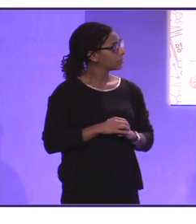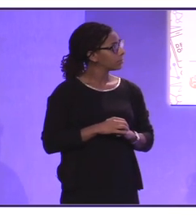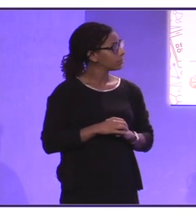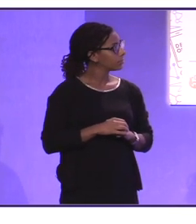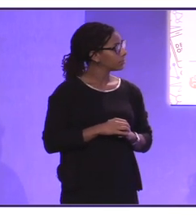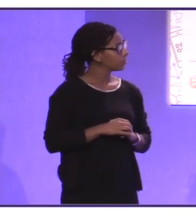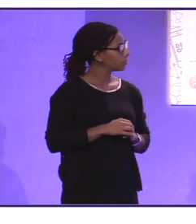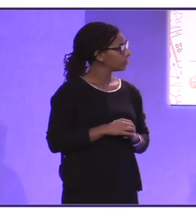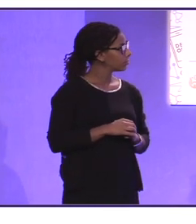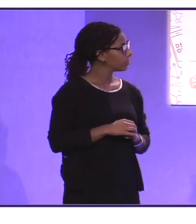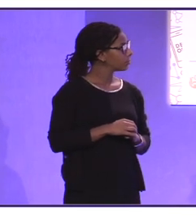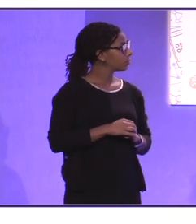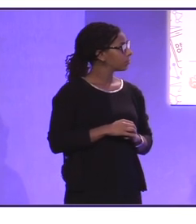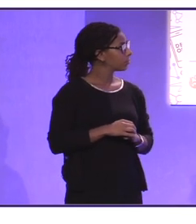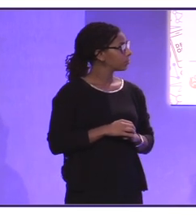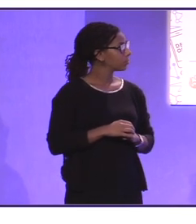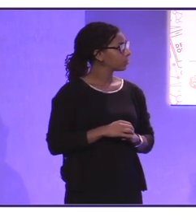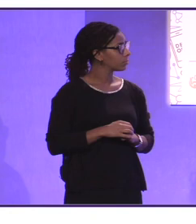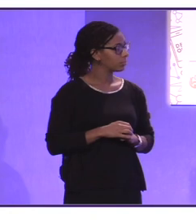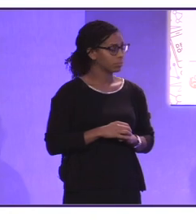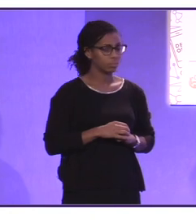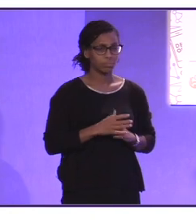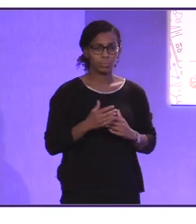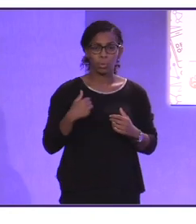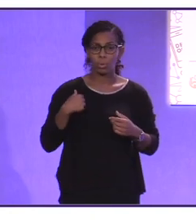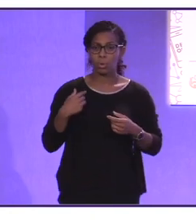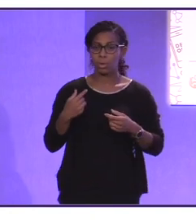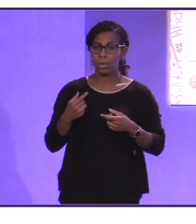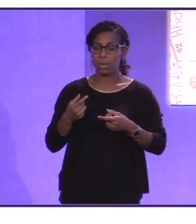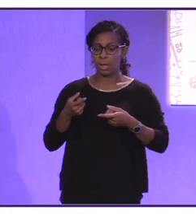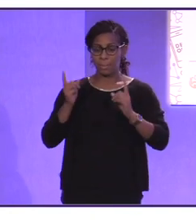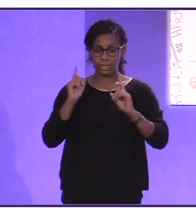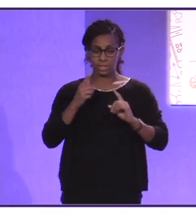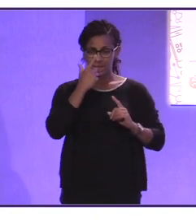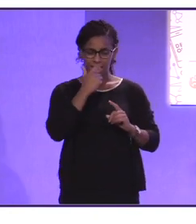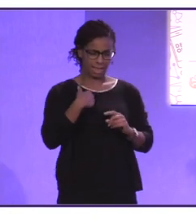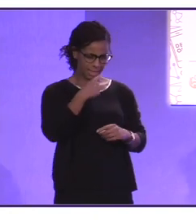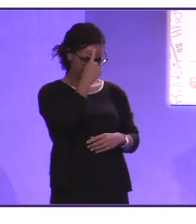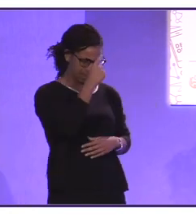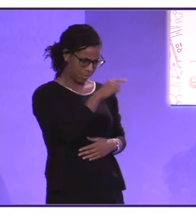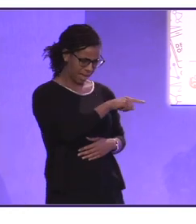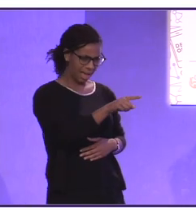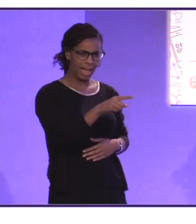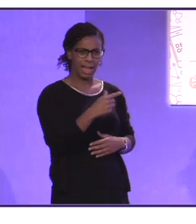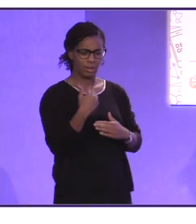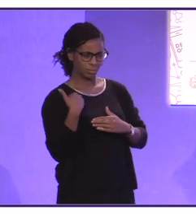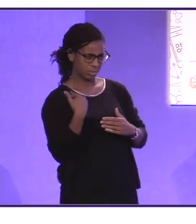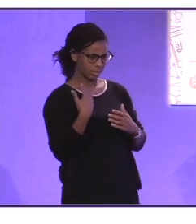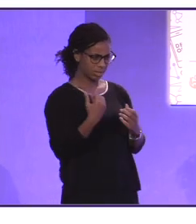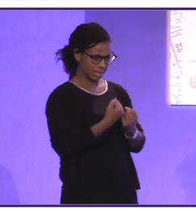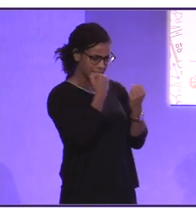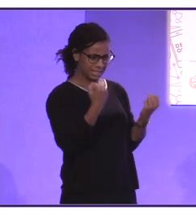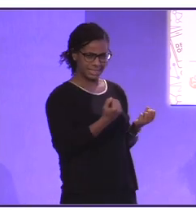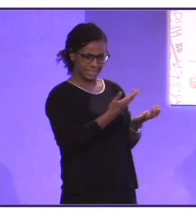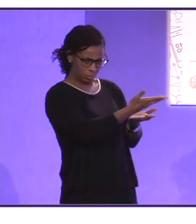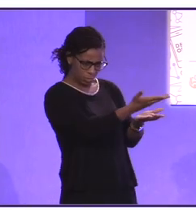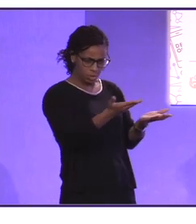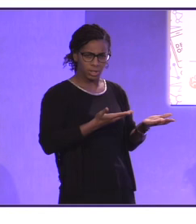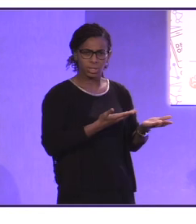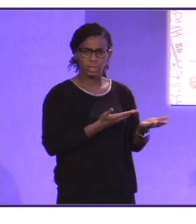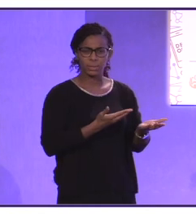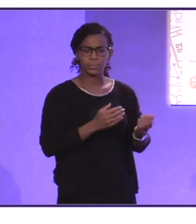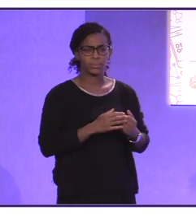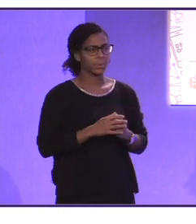to, which is managers can assess team contributions and spend time helping others. This study was lovely. This